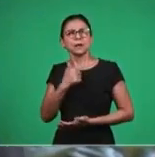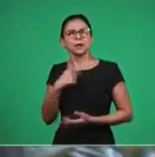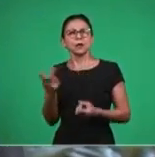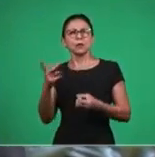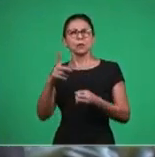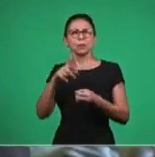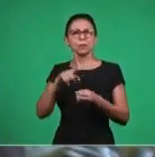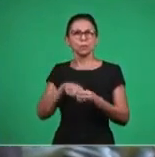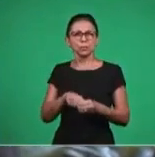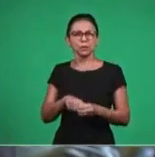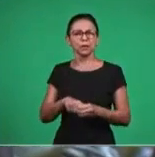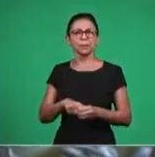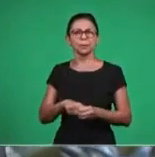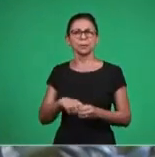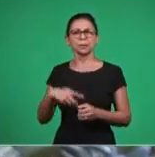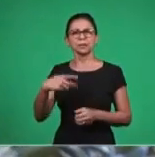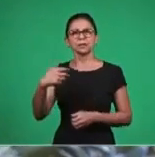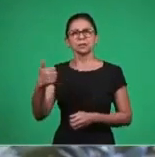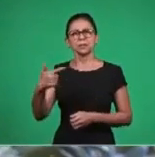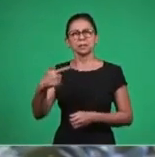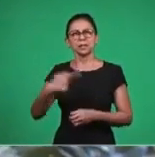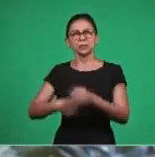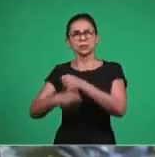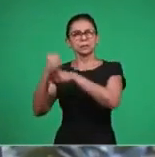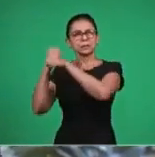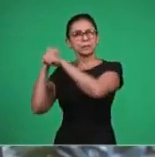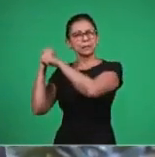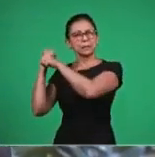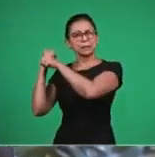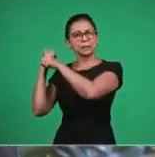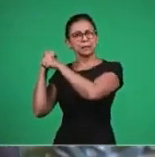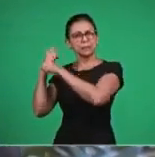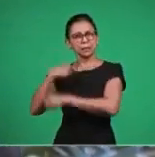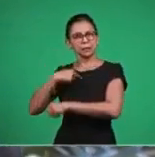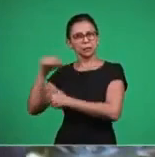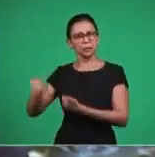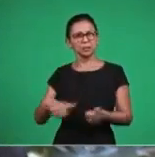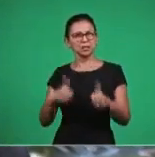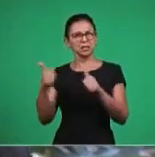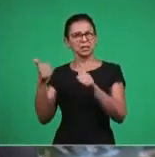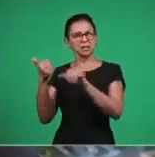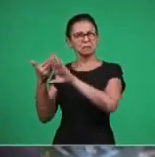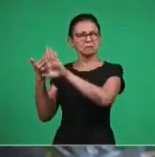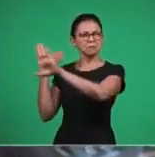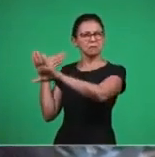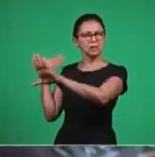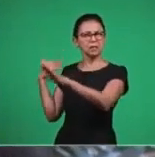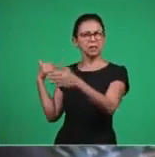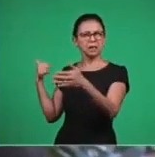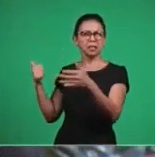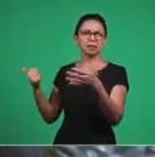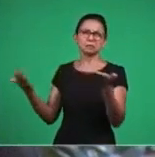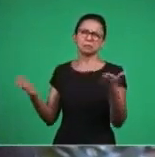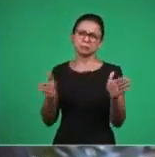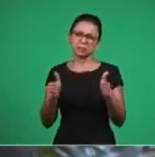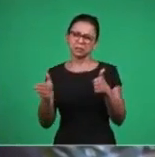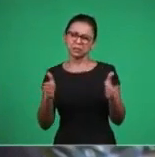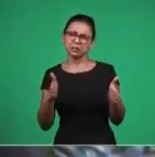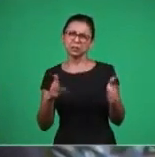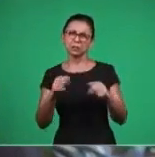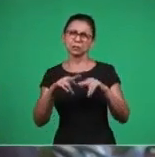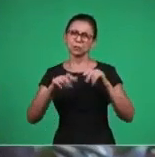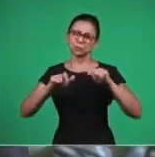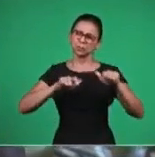return, because I baptized at 17 years ago here on the Manain, on the seminar, and I was went